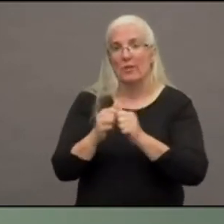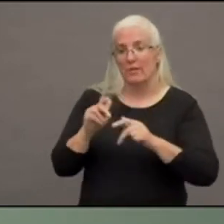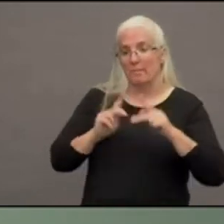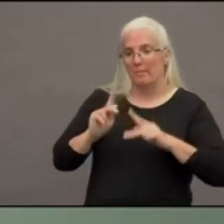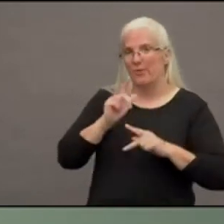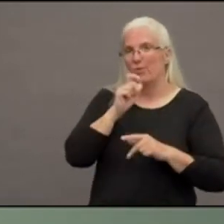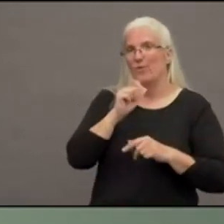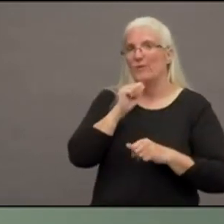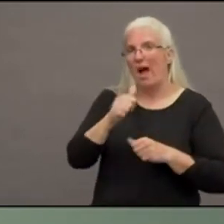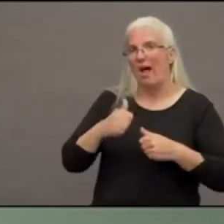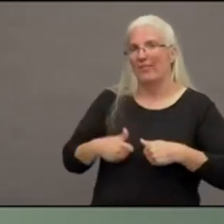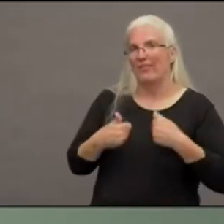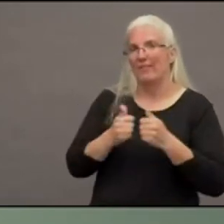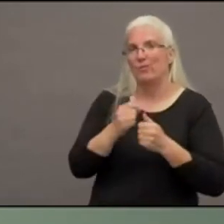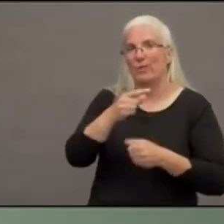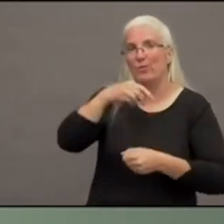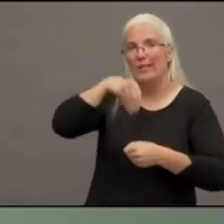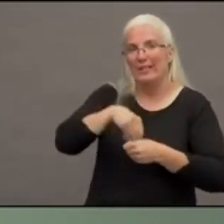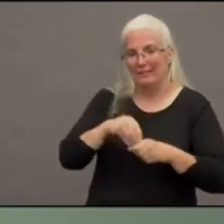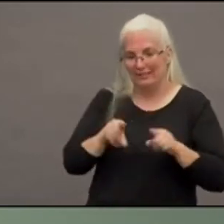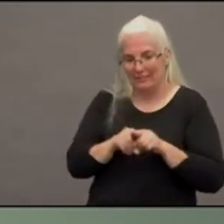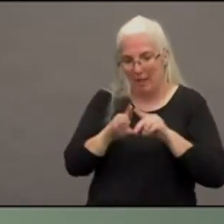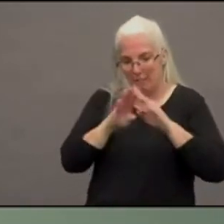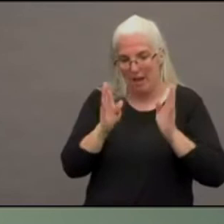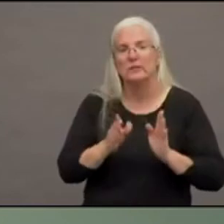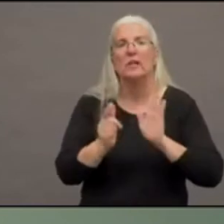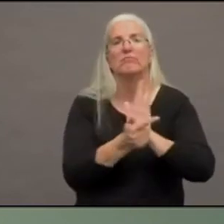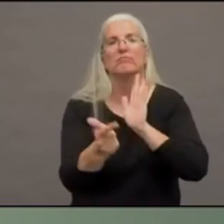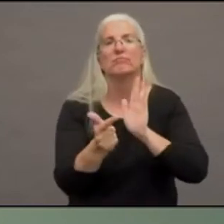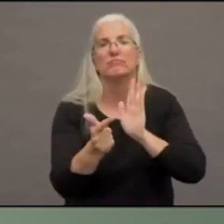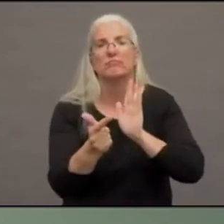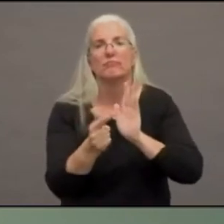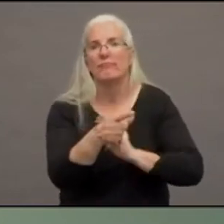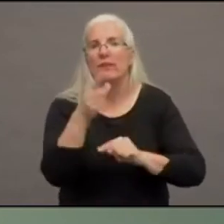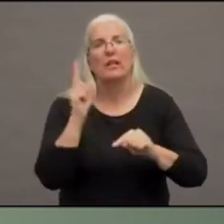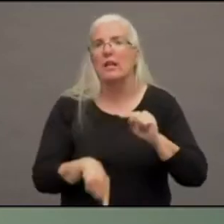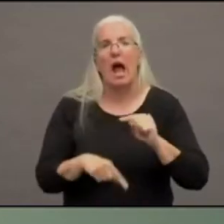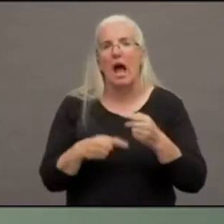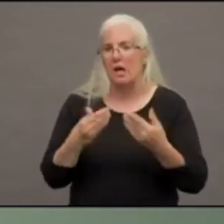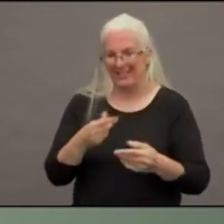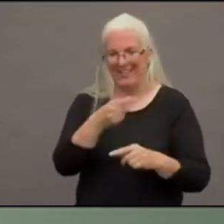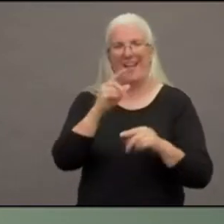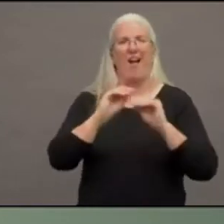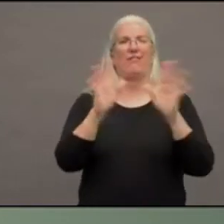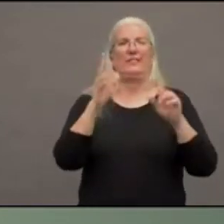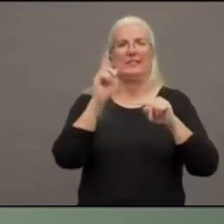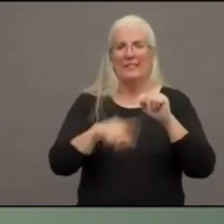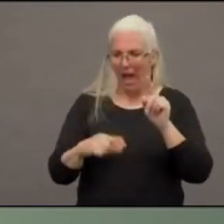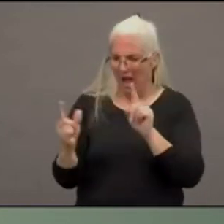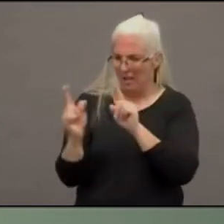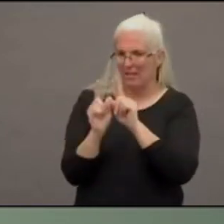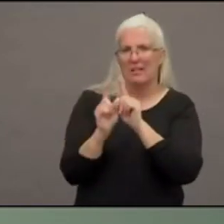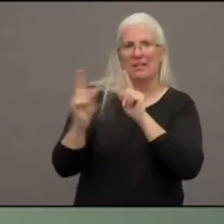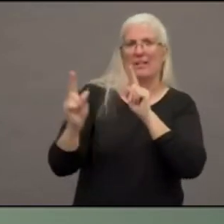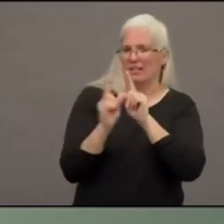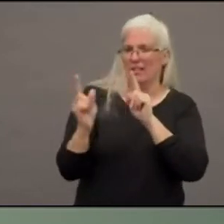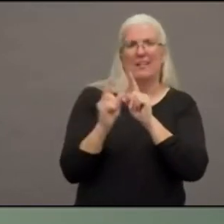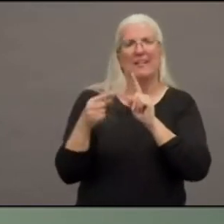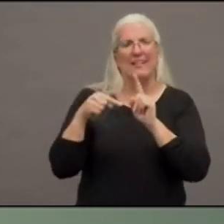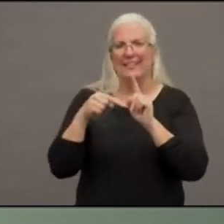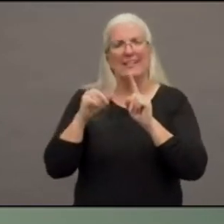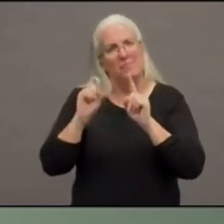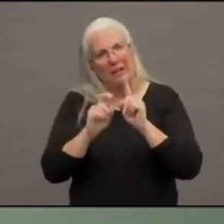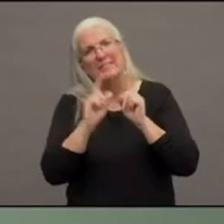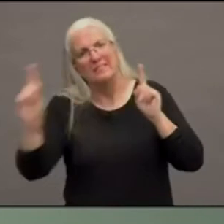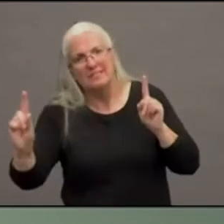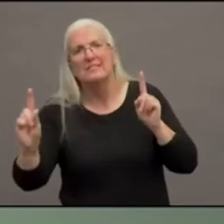maintain 6-foot social distancing. So these same basic principles are what are being carried forward